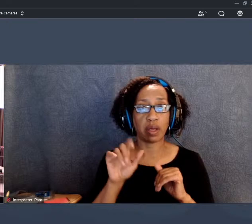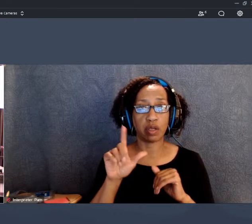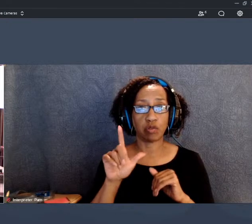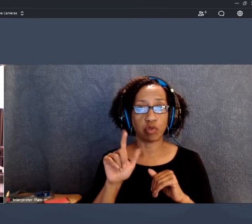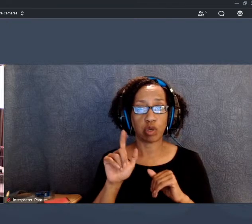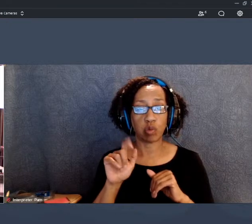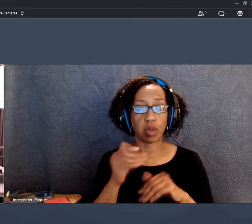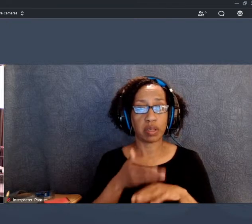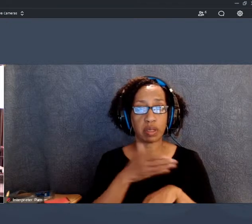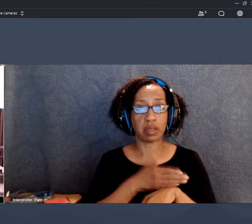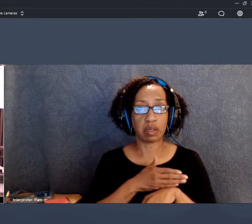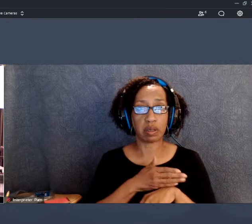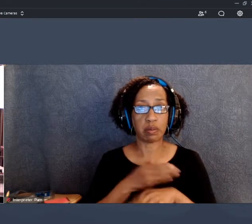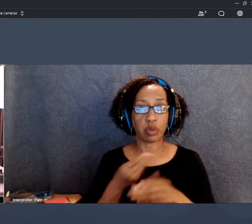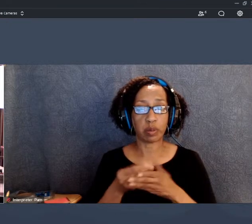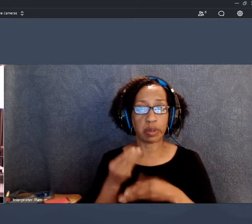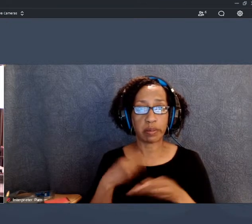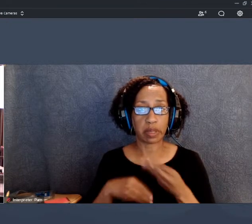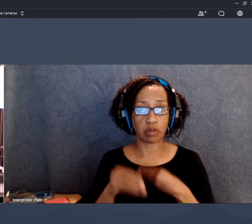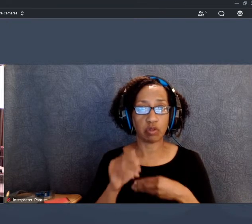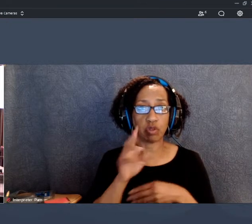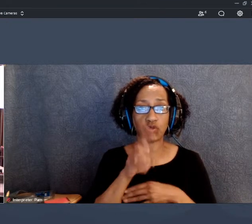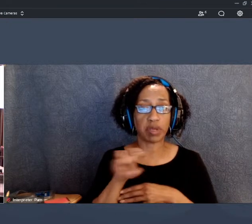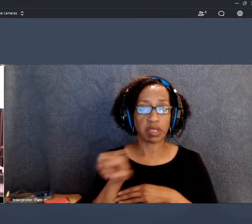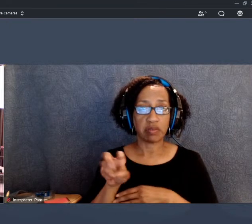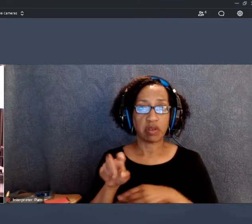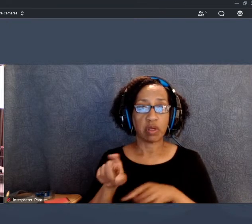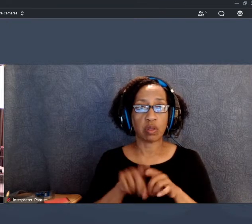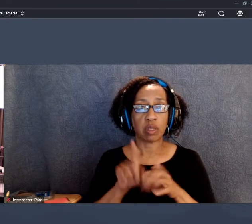by transferring and allocation and appropriating